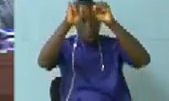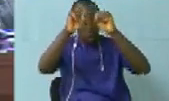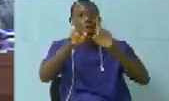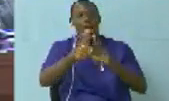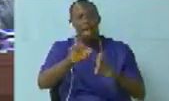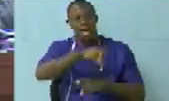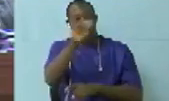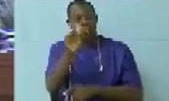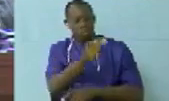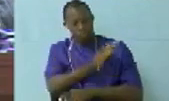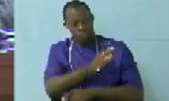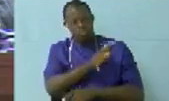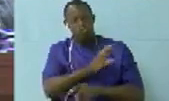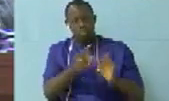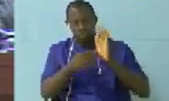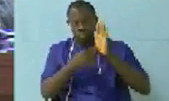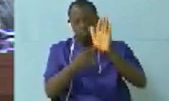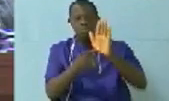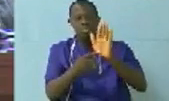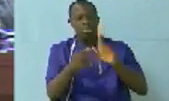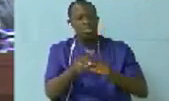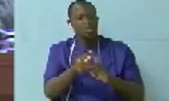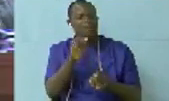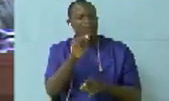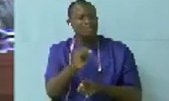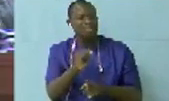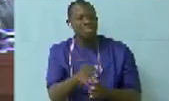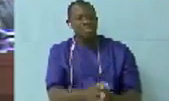also showed that